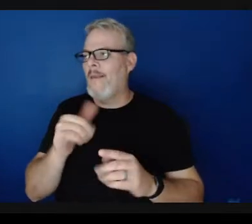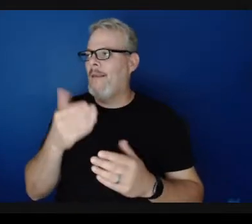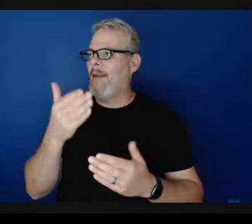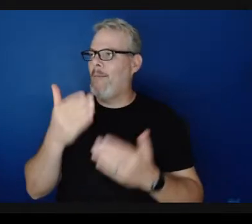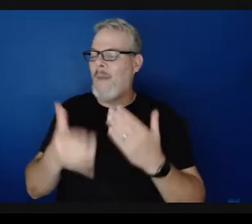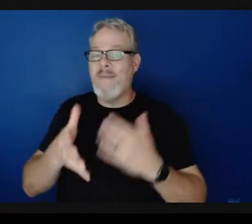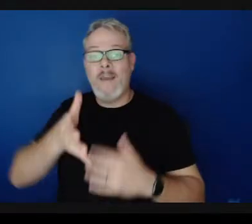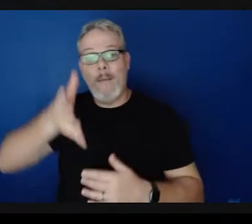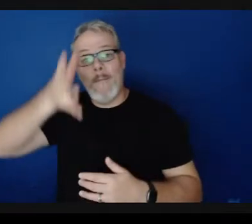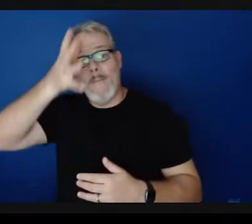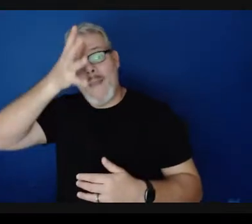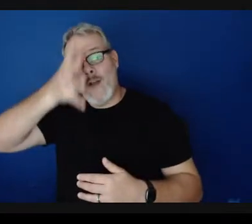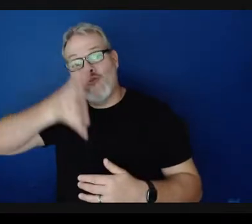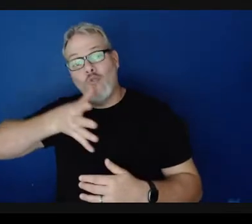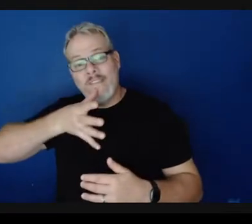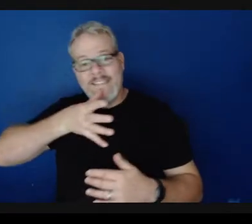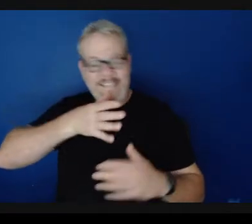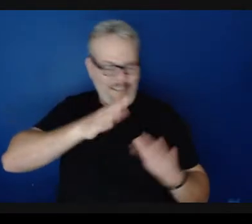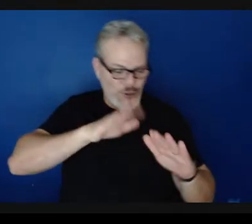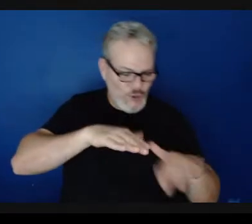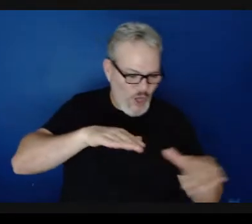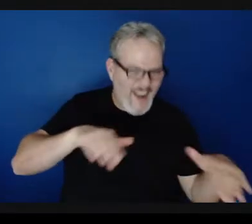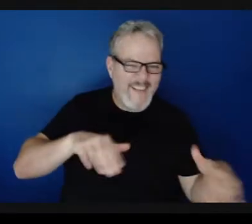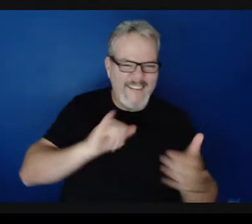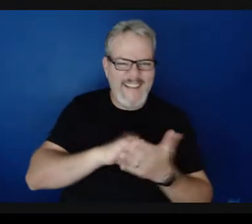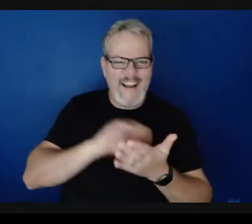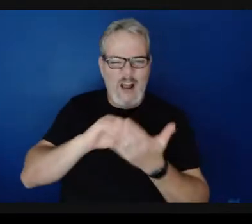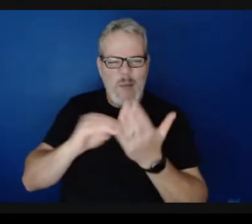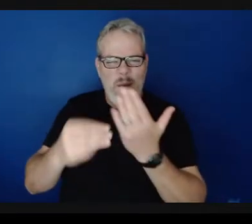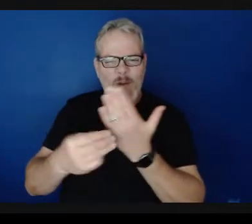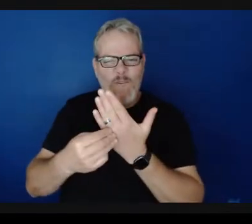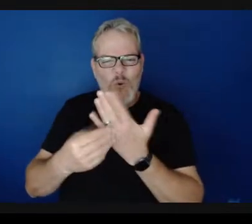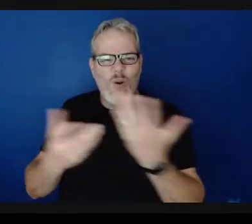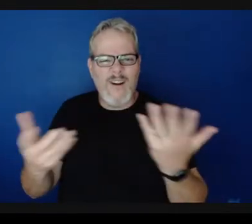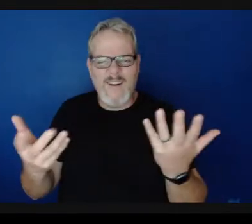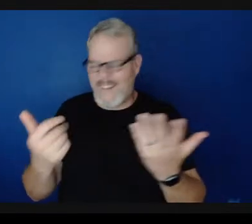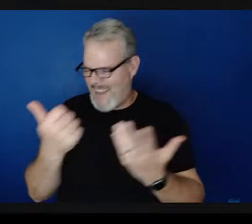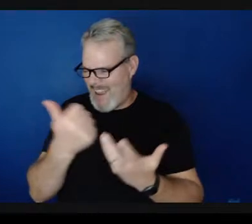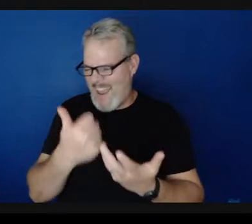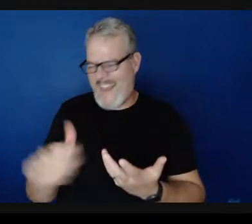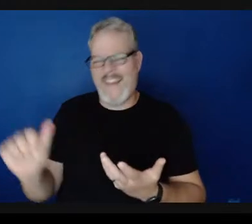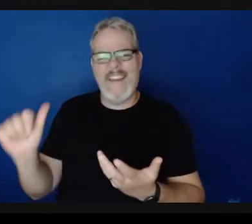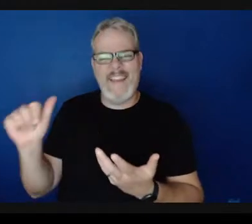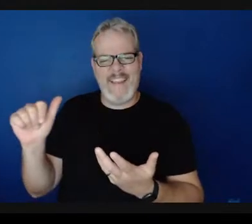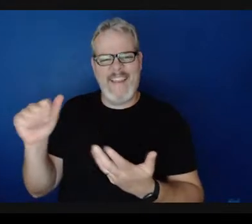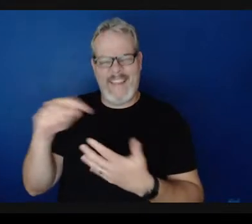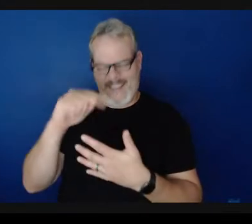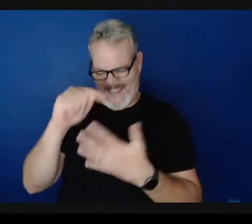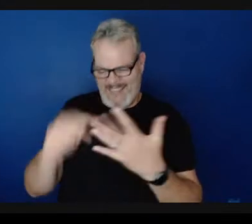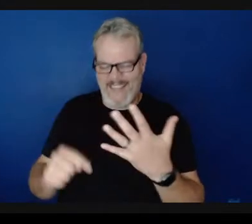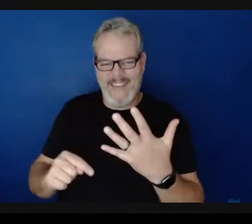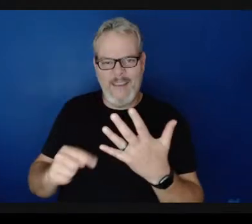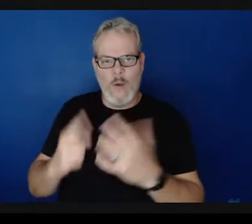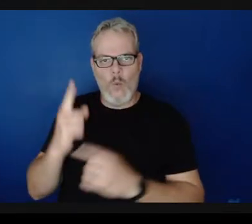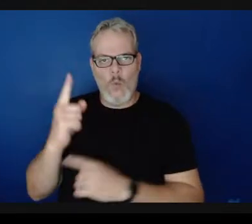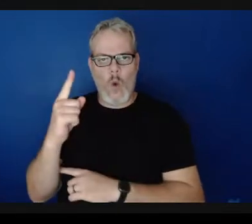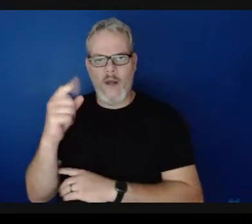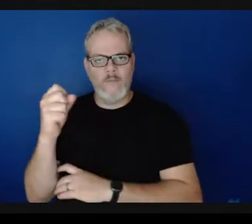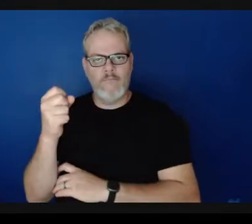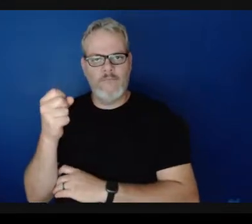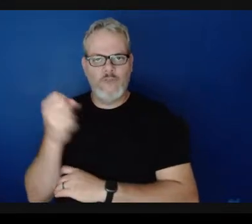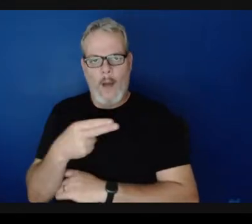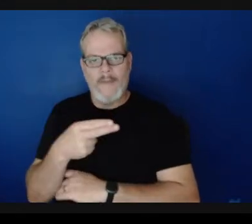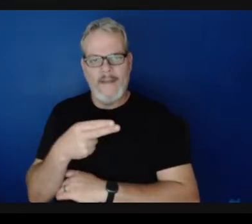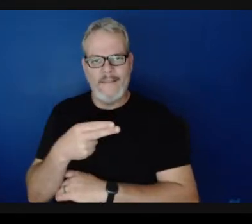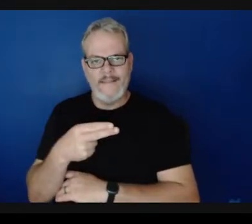and a child has been done before. You could go with, yeah, anything like that. But one dominates the other for sure, right? Mauna